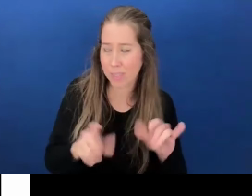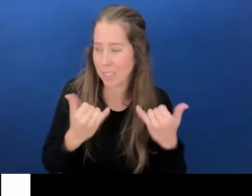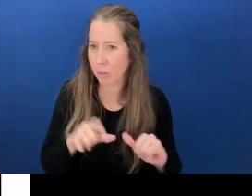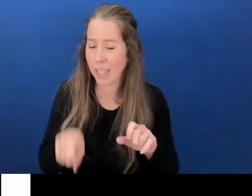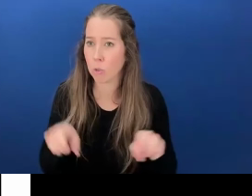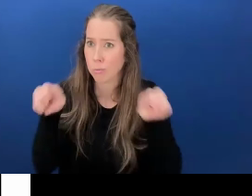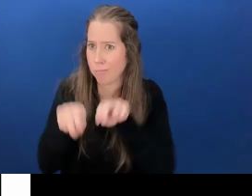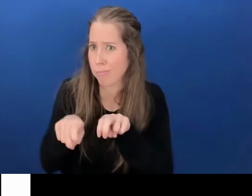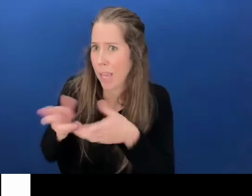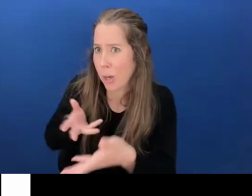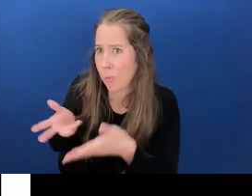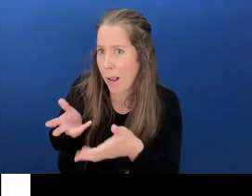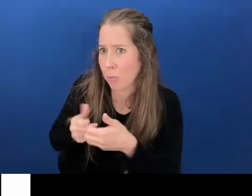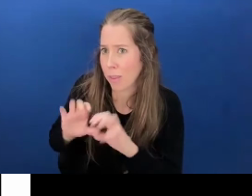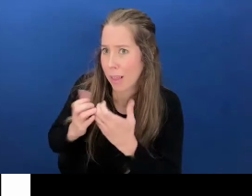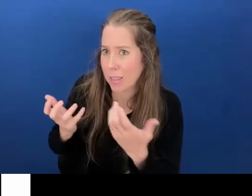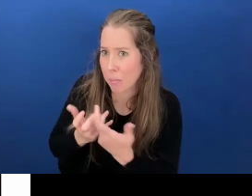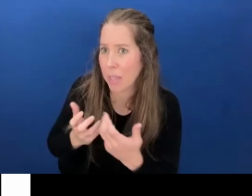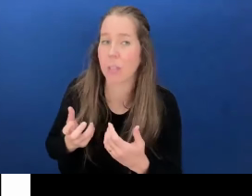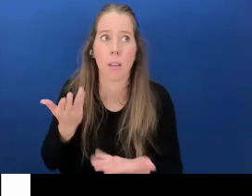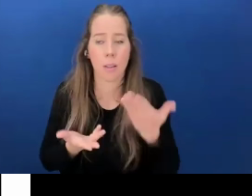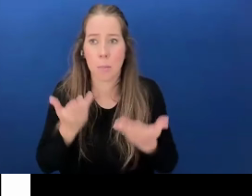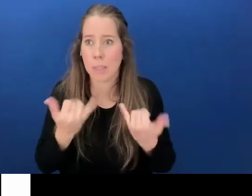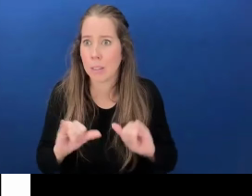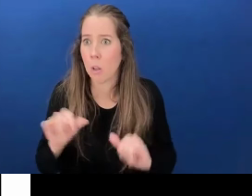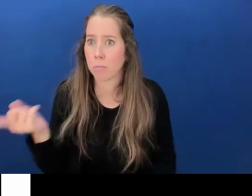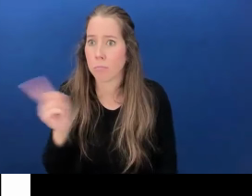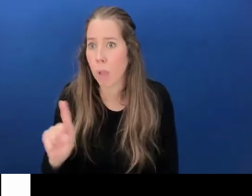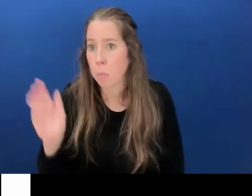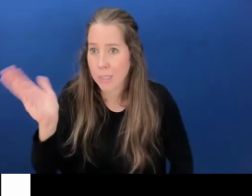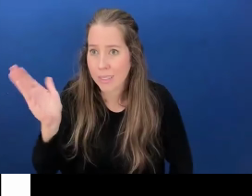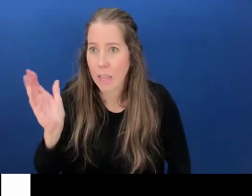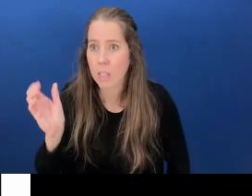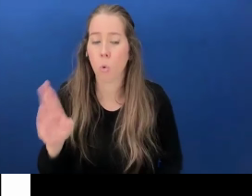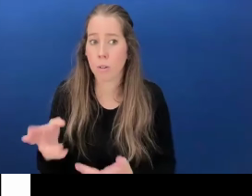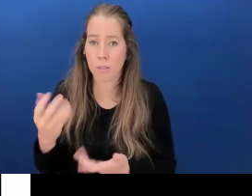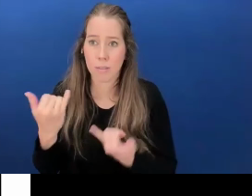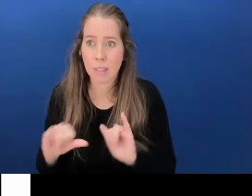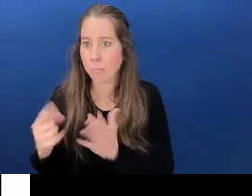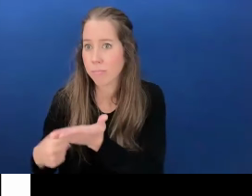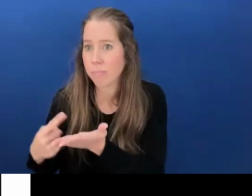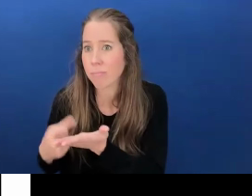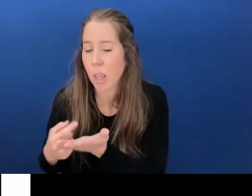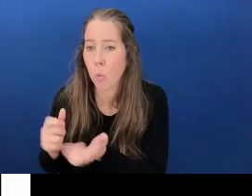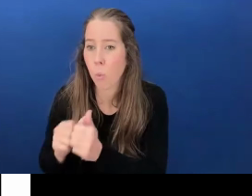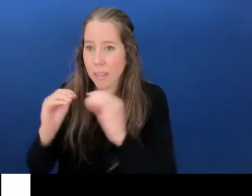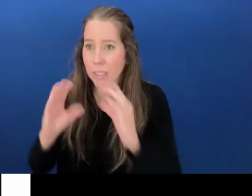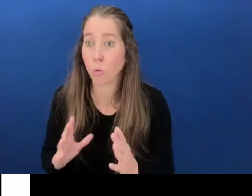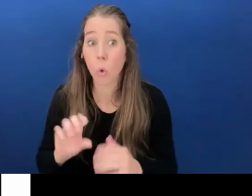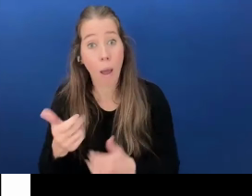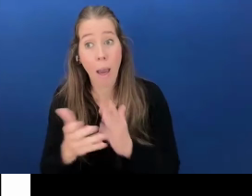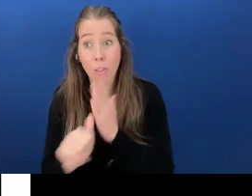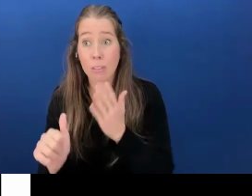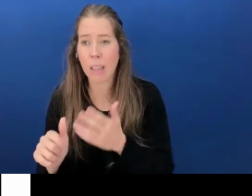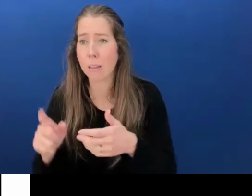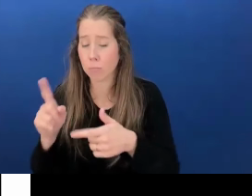may still have to present on something. You're still going to be talking with your instructor. So the other skills, it's not like they're on pause that